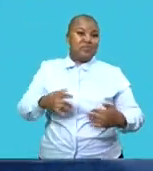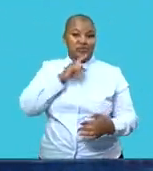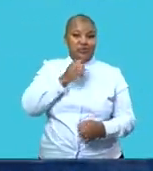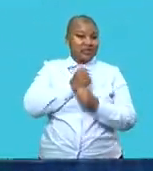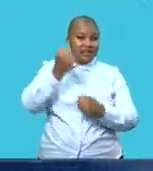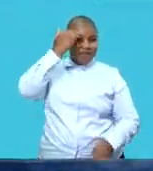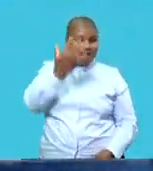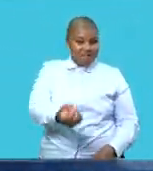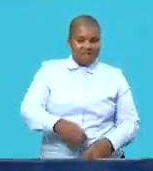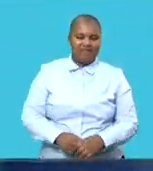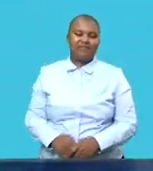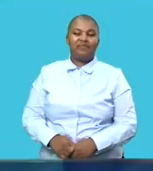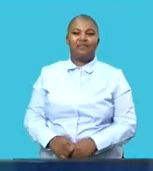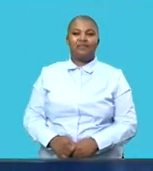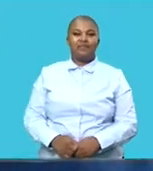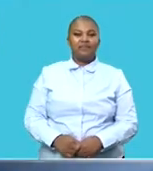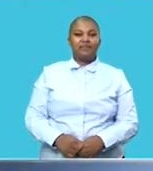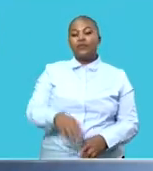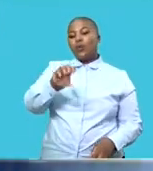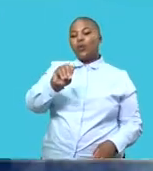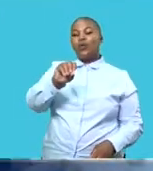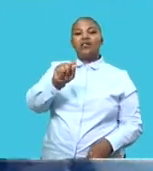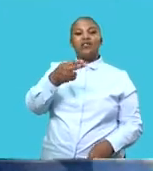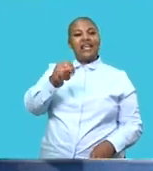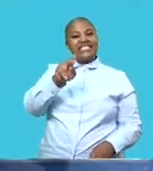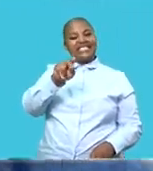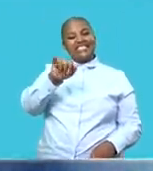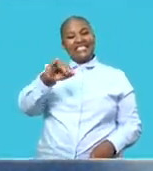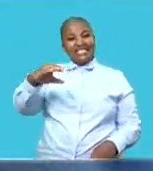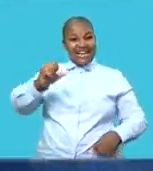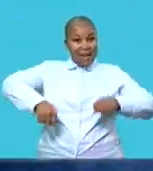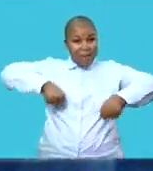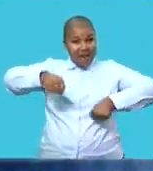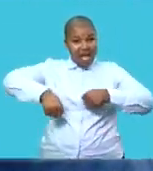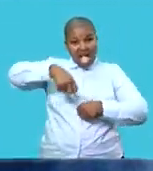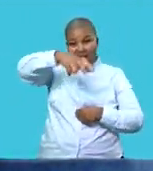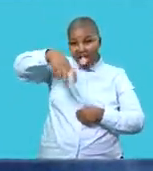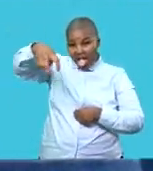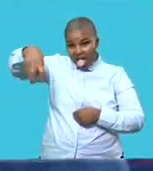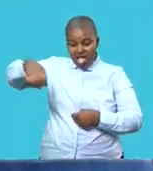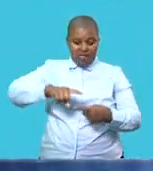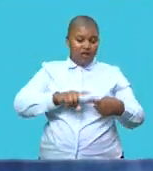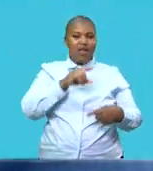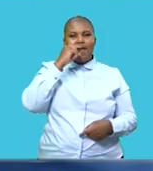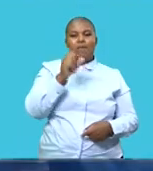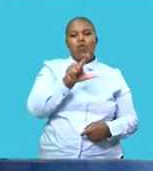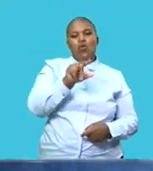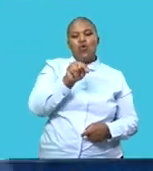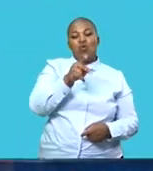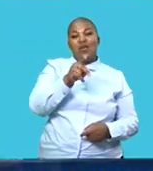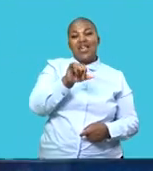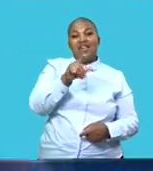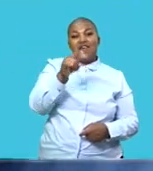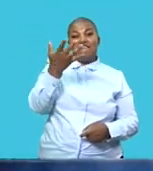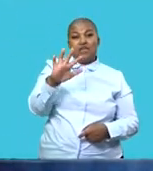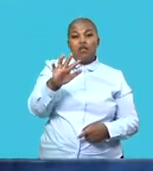had. Leloko la mogatlo wa Authentic Bycle Tours and Backpackers sailing Lungi Madi ya hlabileng mogosi wa